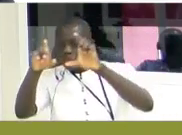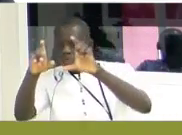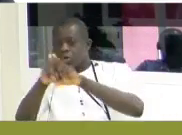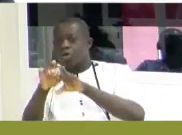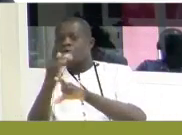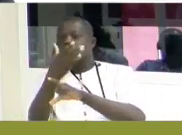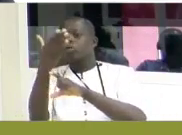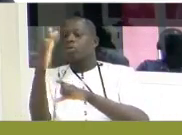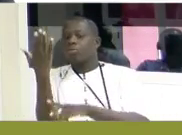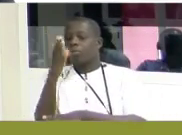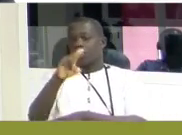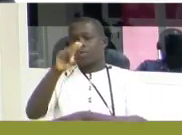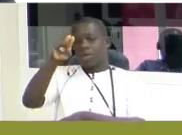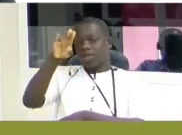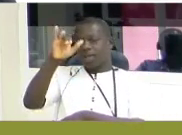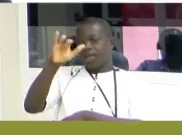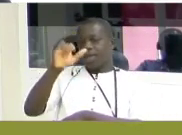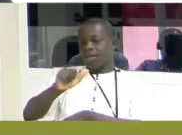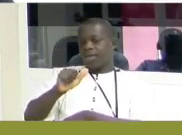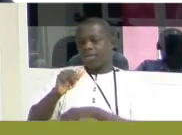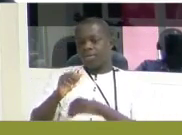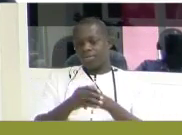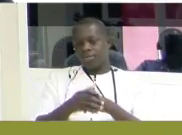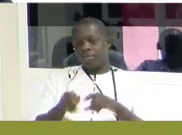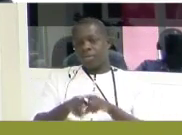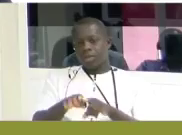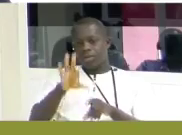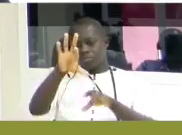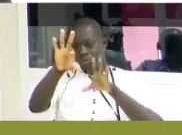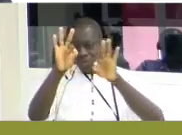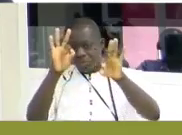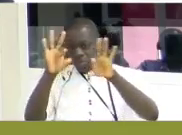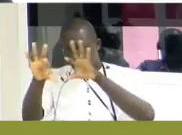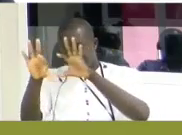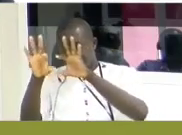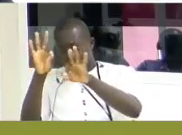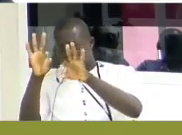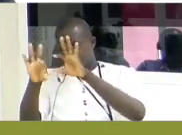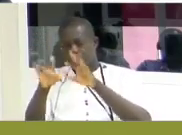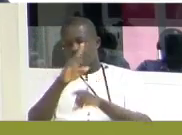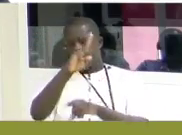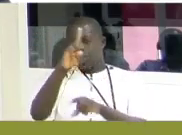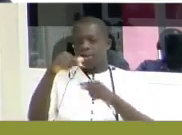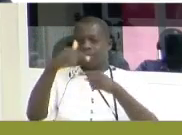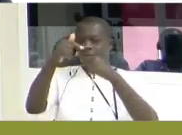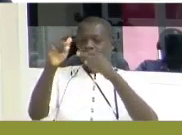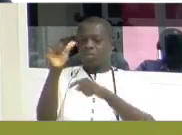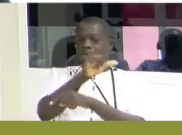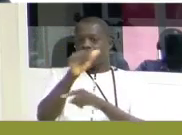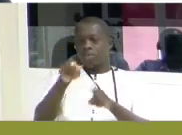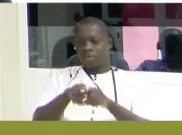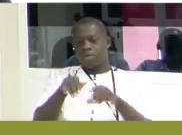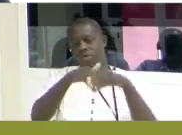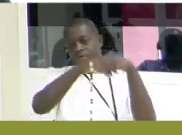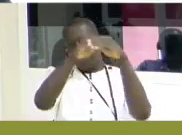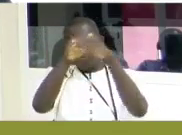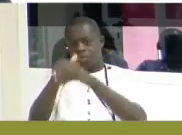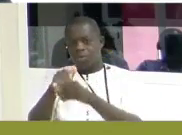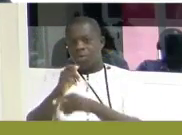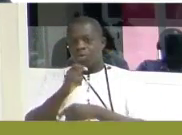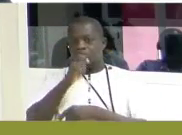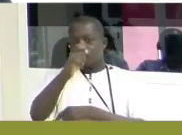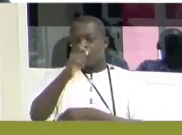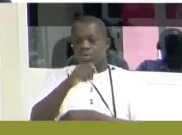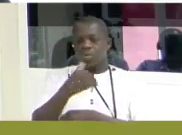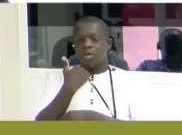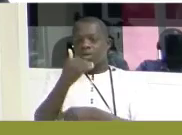NIA. I started picking them out, one after the other. And my colleague journalists, they came, they asked them to move